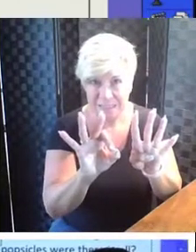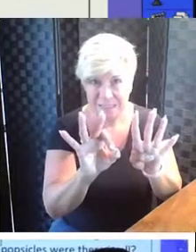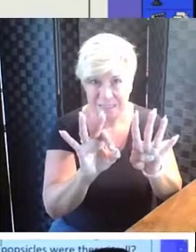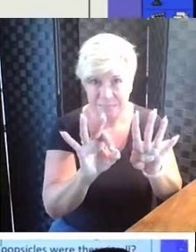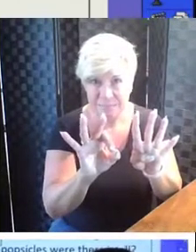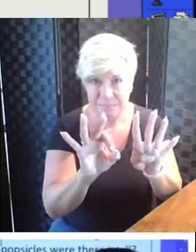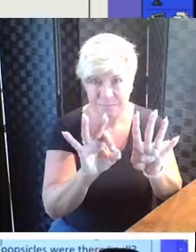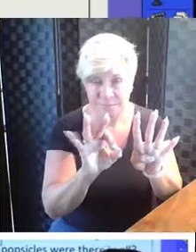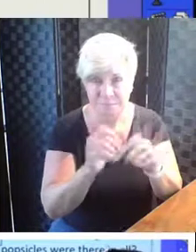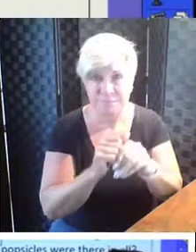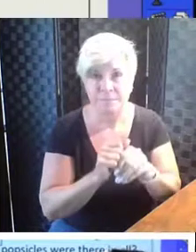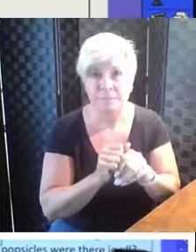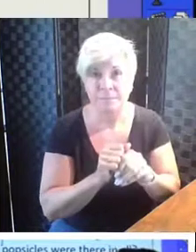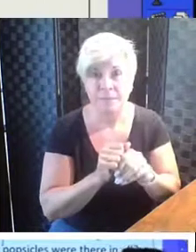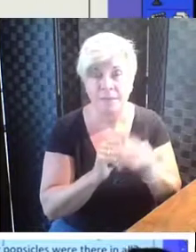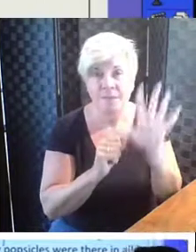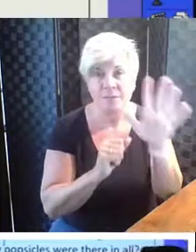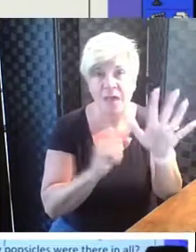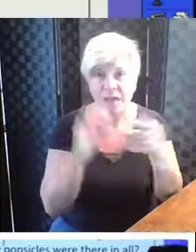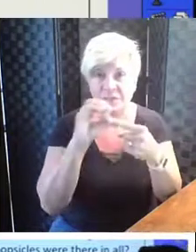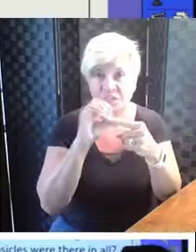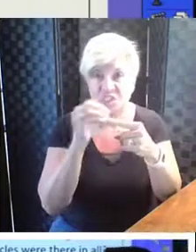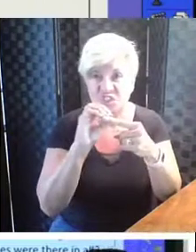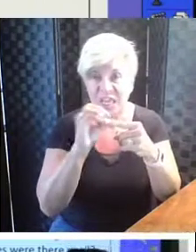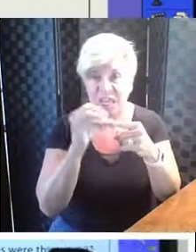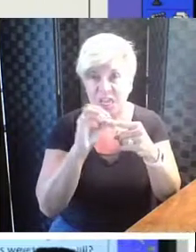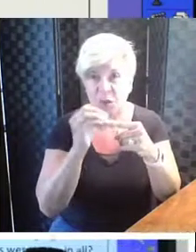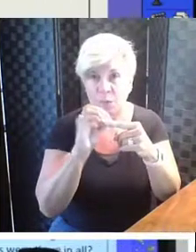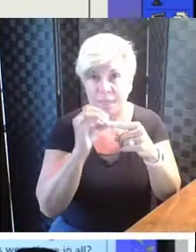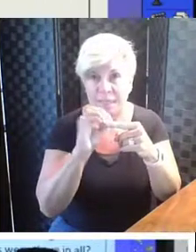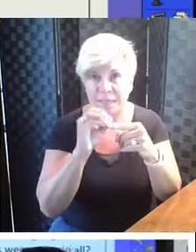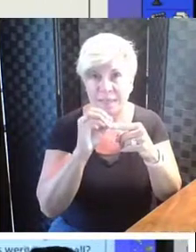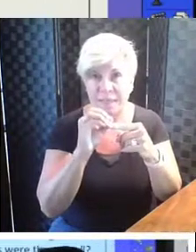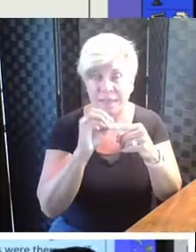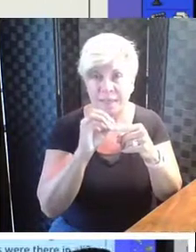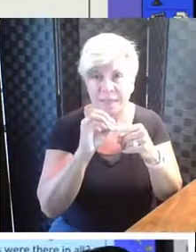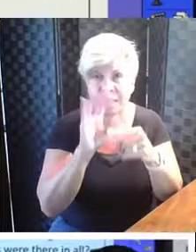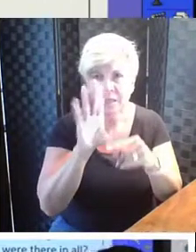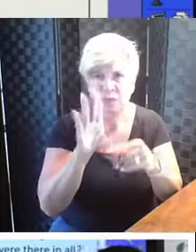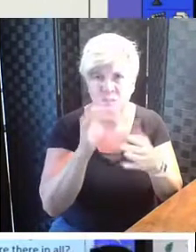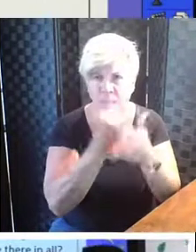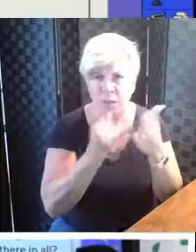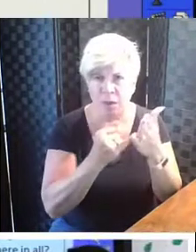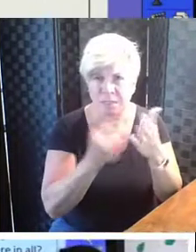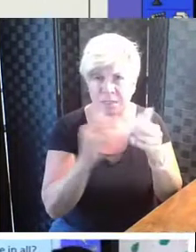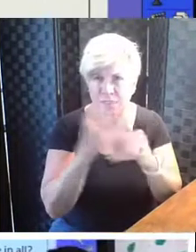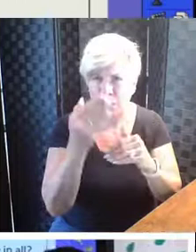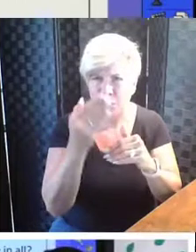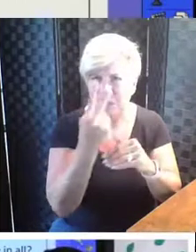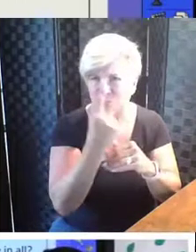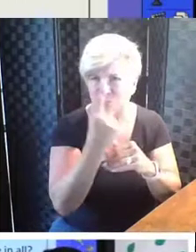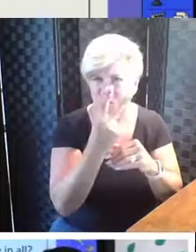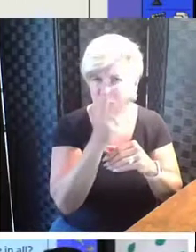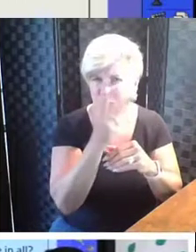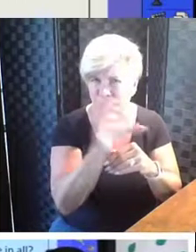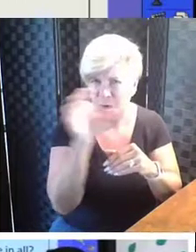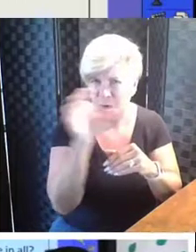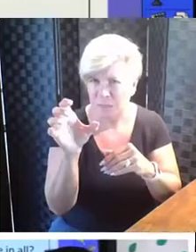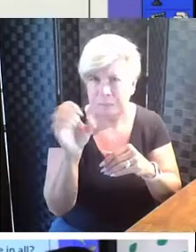another bar with 9, and 5 cherry popsicles. Could your model have more than 2